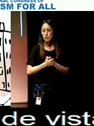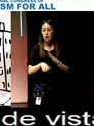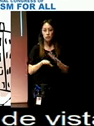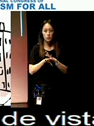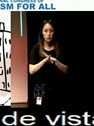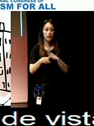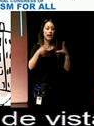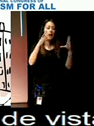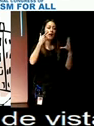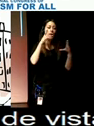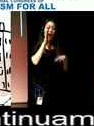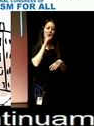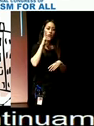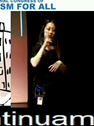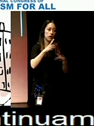Most of you